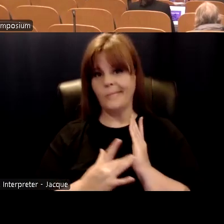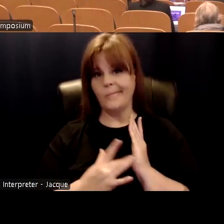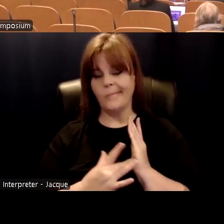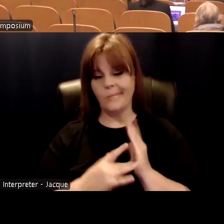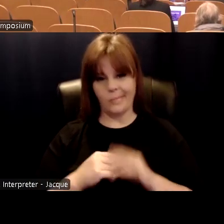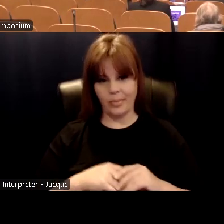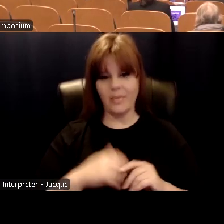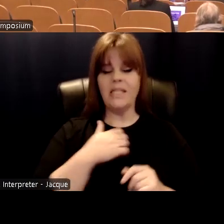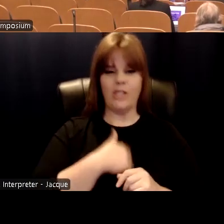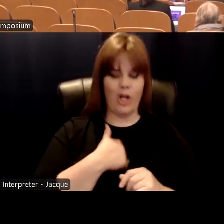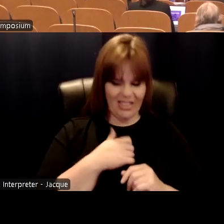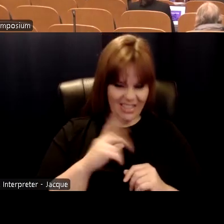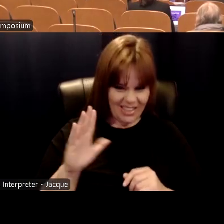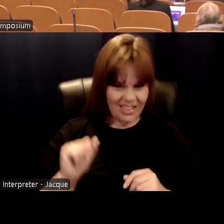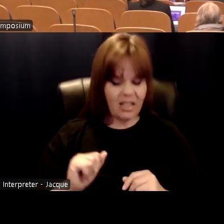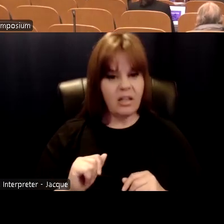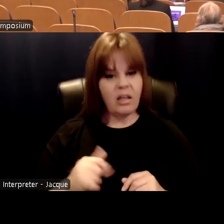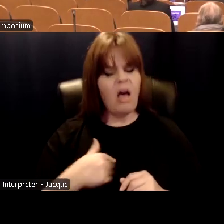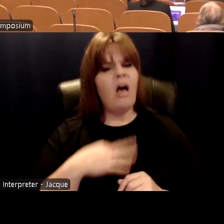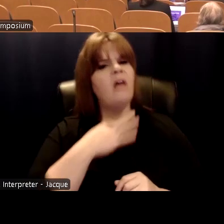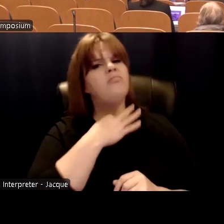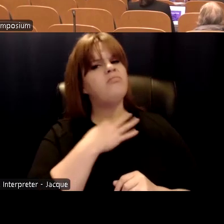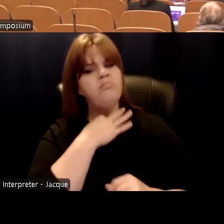Okay, sorry. I am curious.